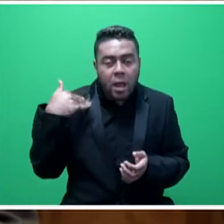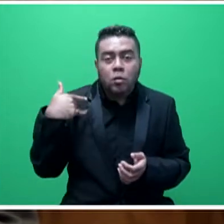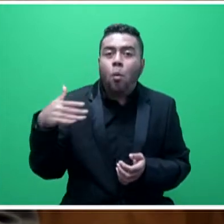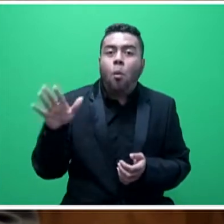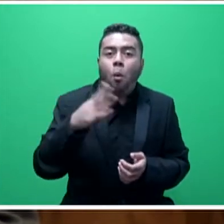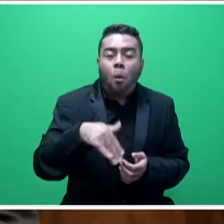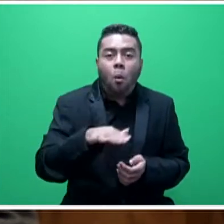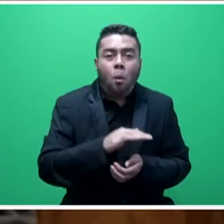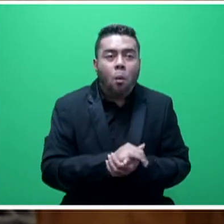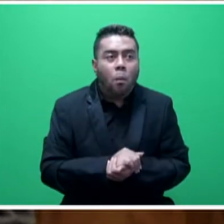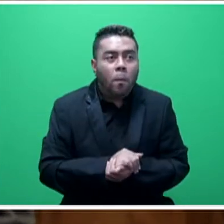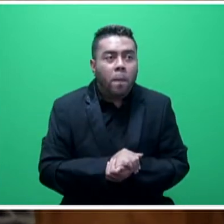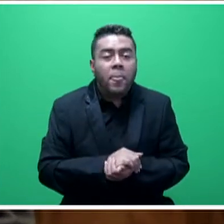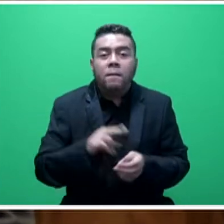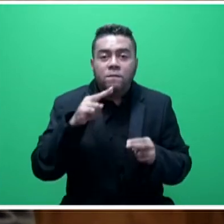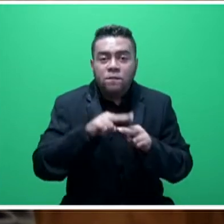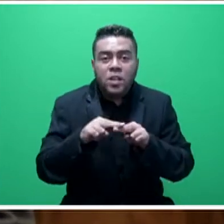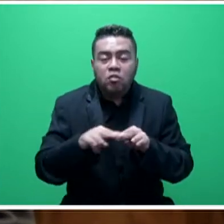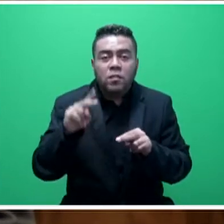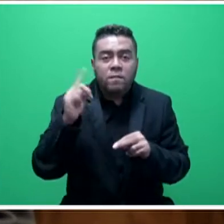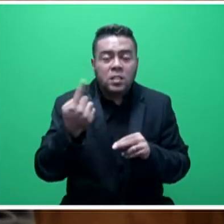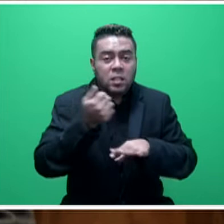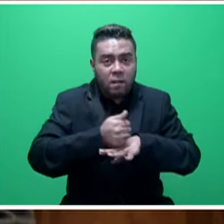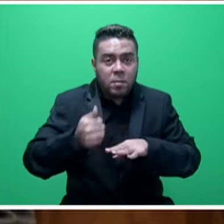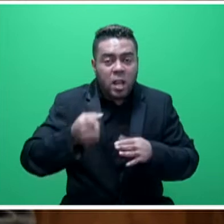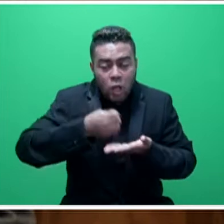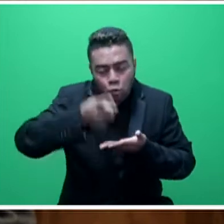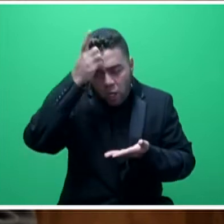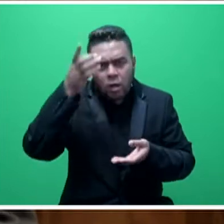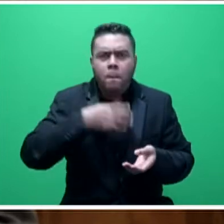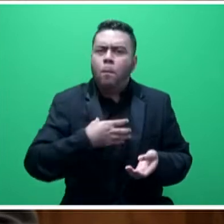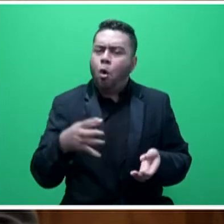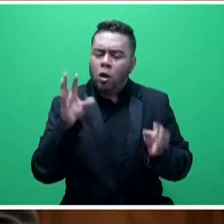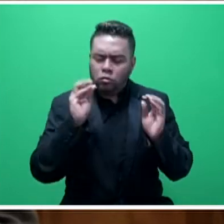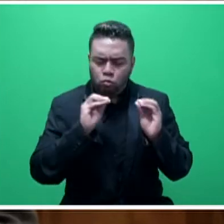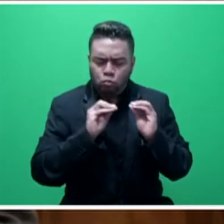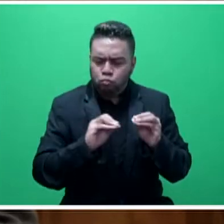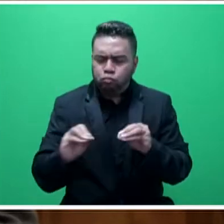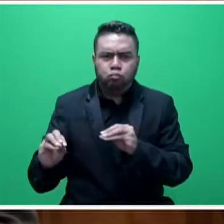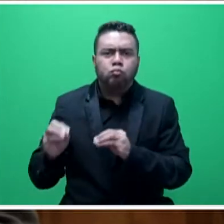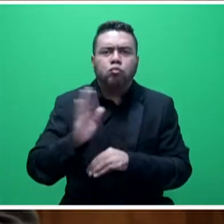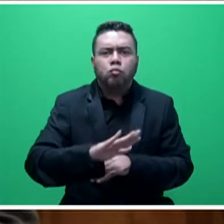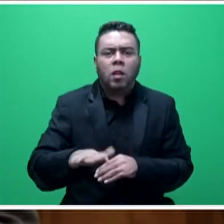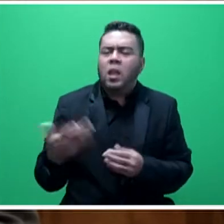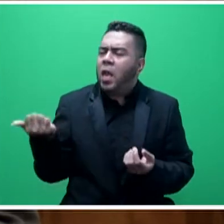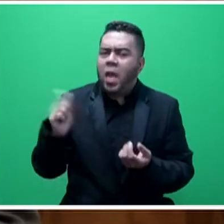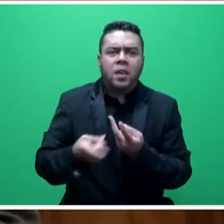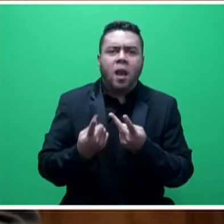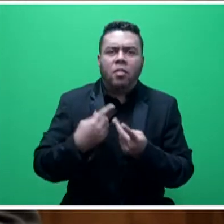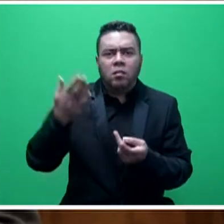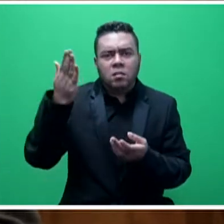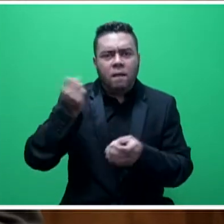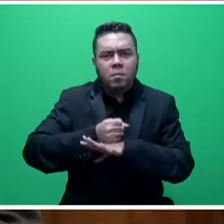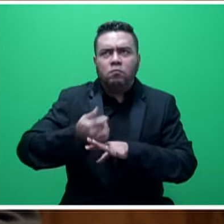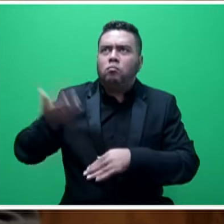Leader, Mr. Speaker, said that the Fiji First government has educated more children than his government or any other government has ever done. And we will